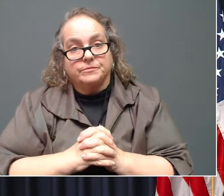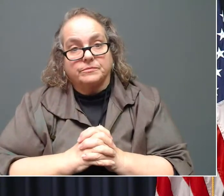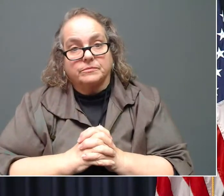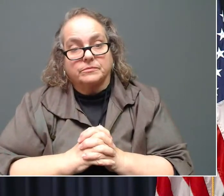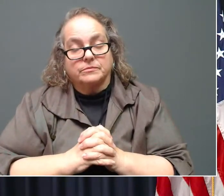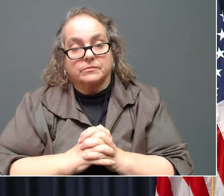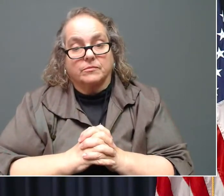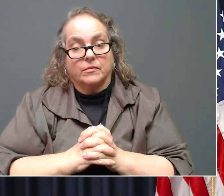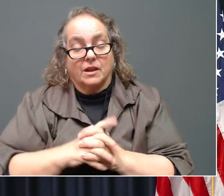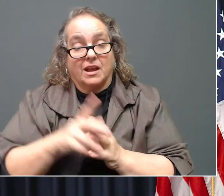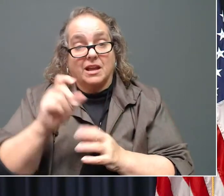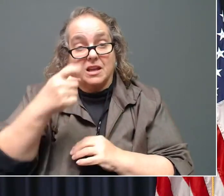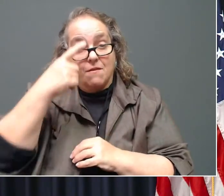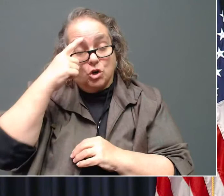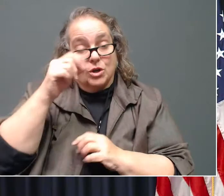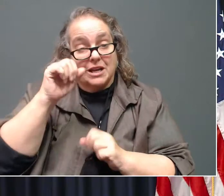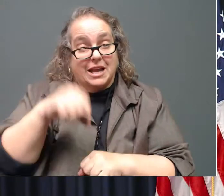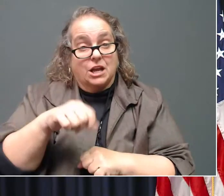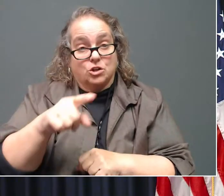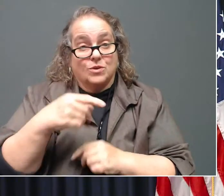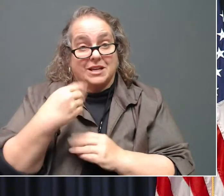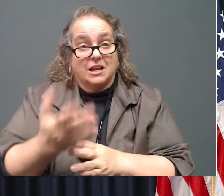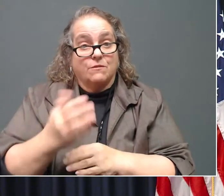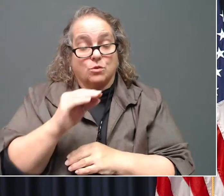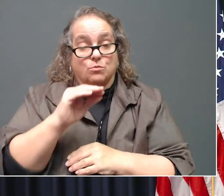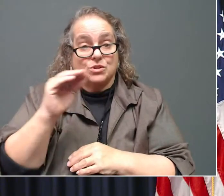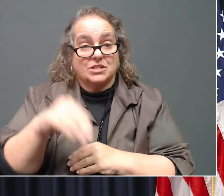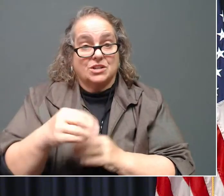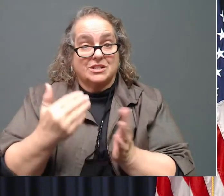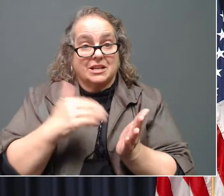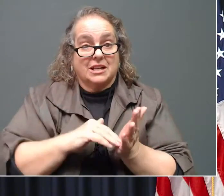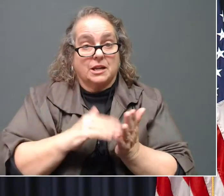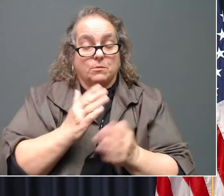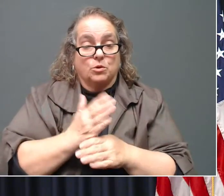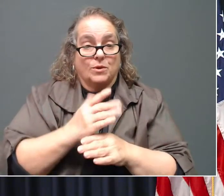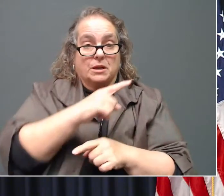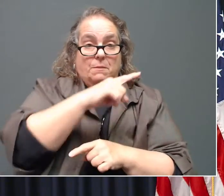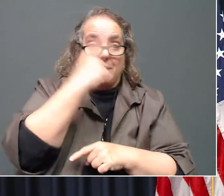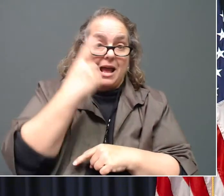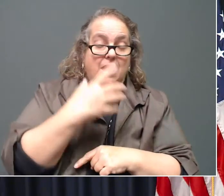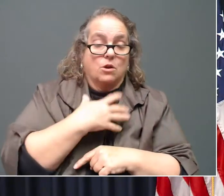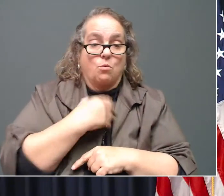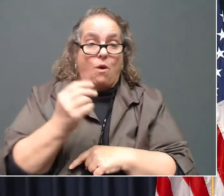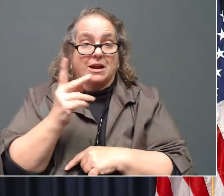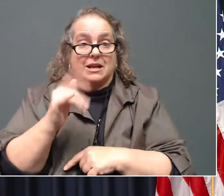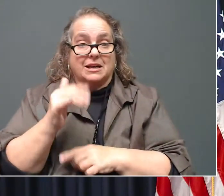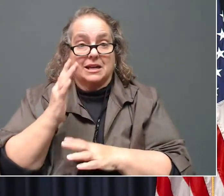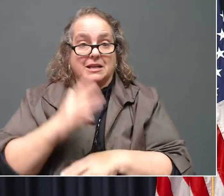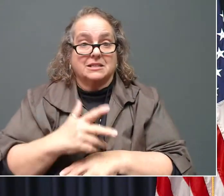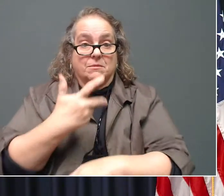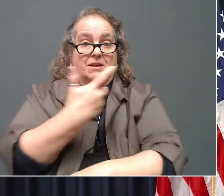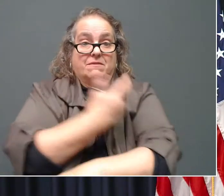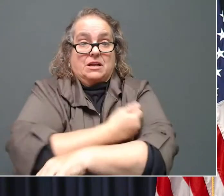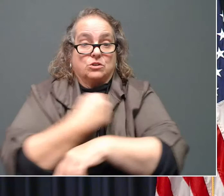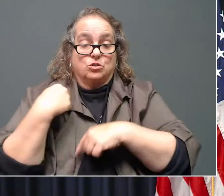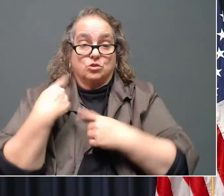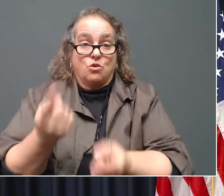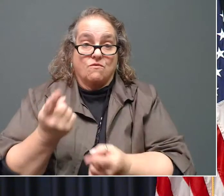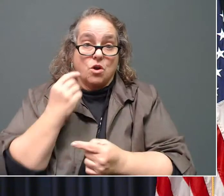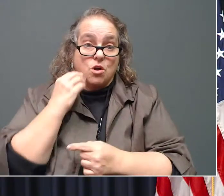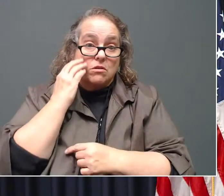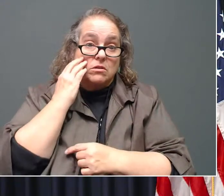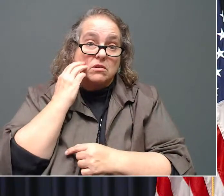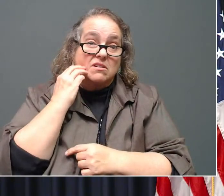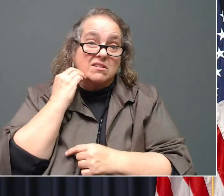Governor, can you give the percentages again between Black and white Kentuckians who have been vaccinated so far?